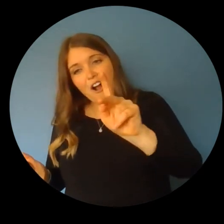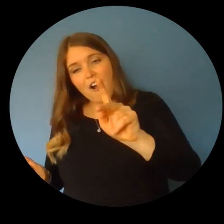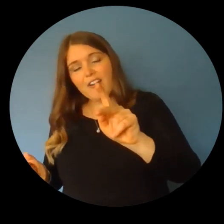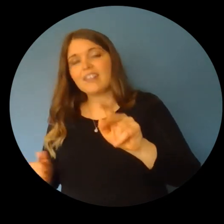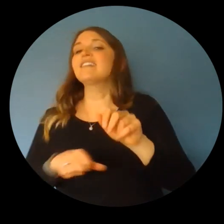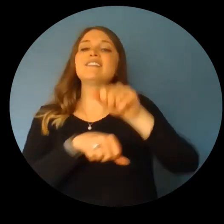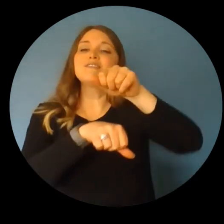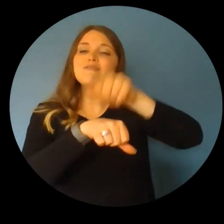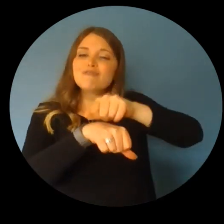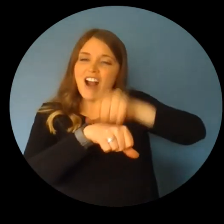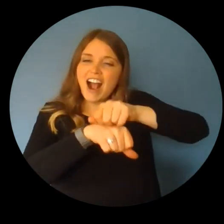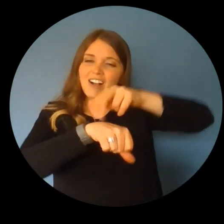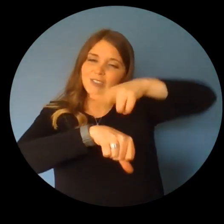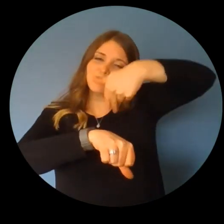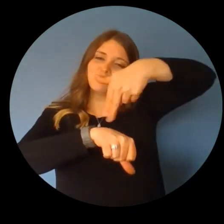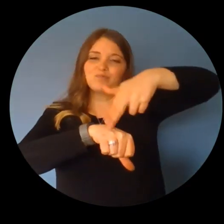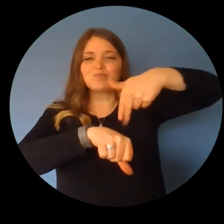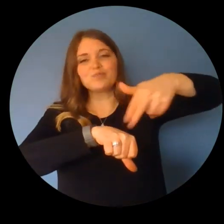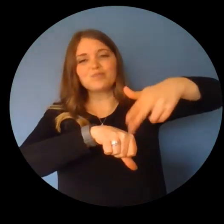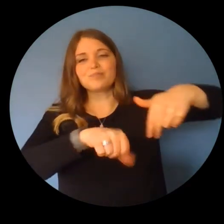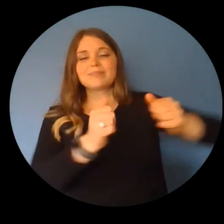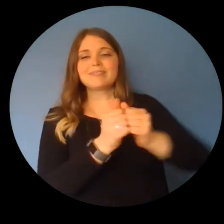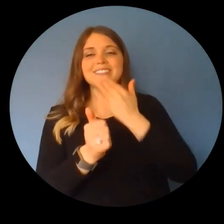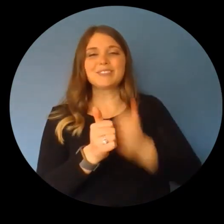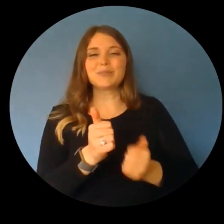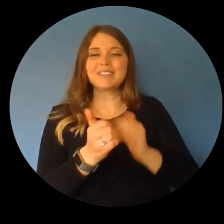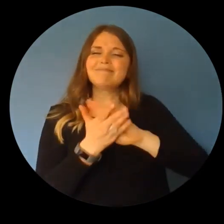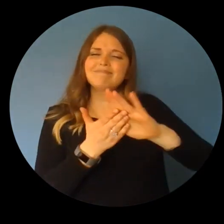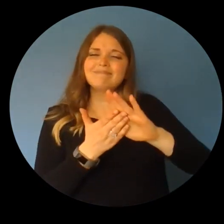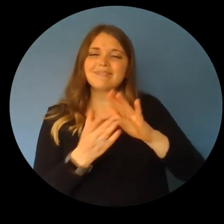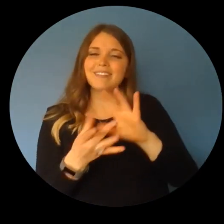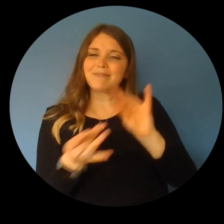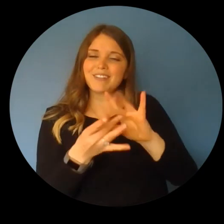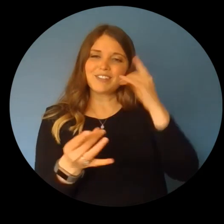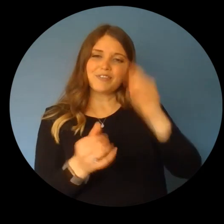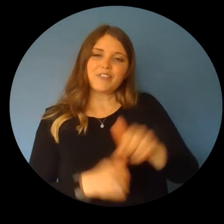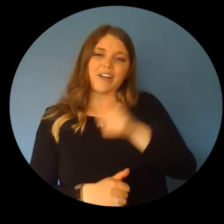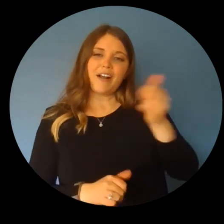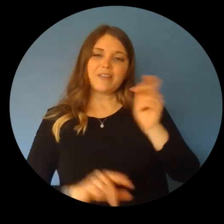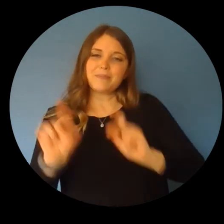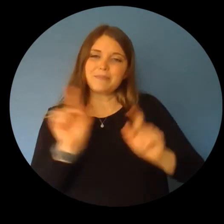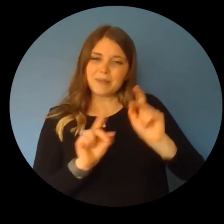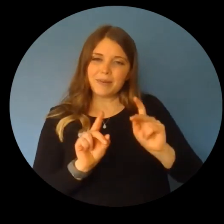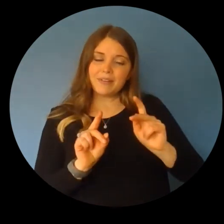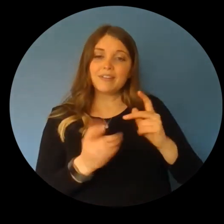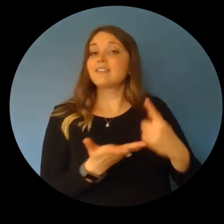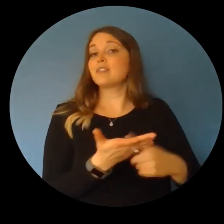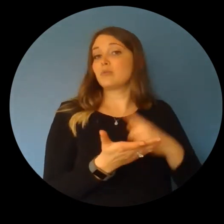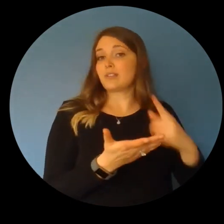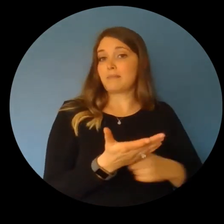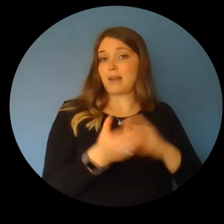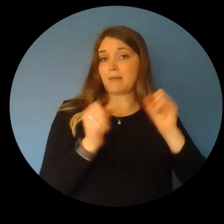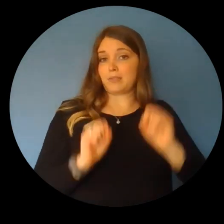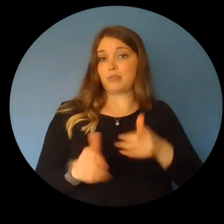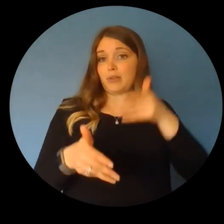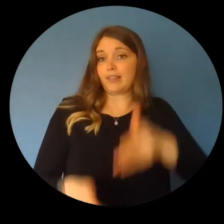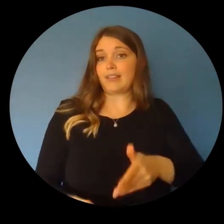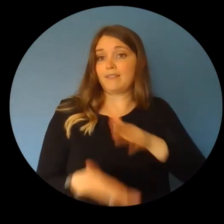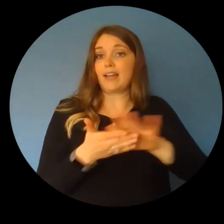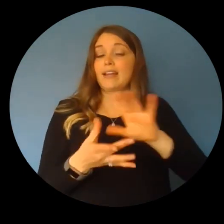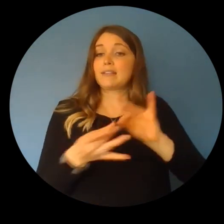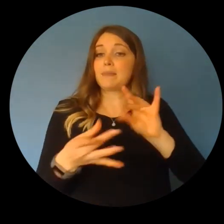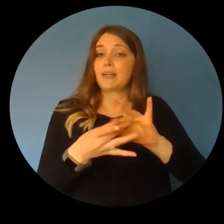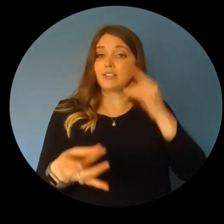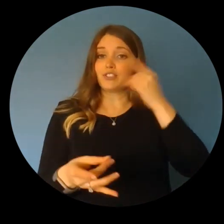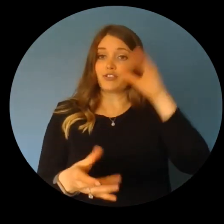stones that were painted with sweet messages for other people. So sometimes you can leave nice messages for strangers too, and that can fill up